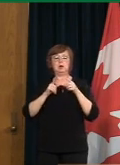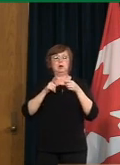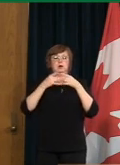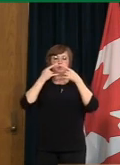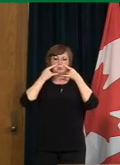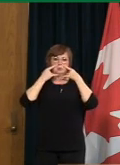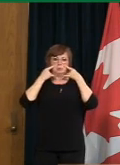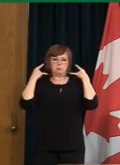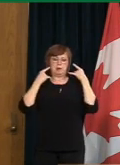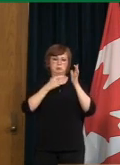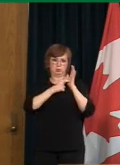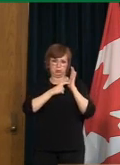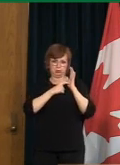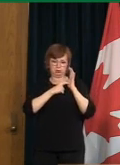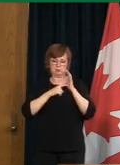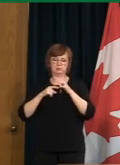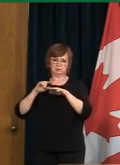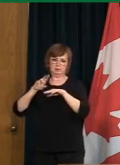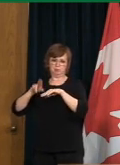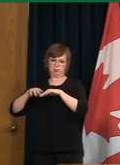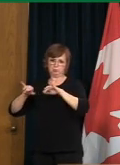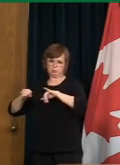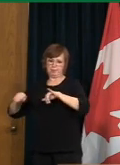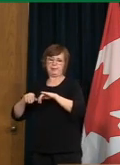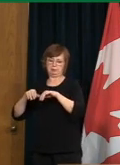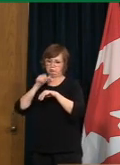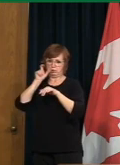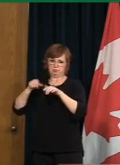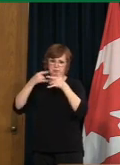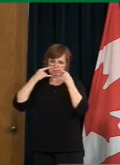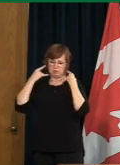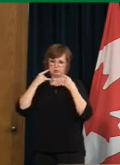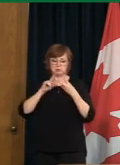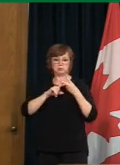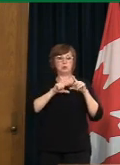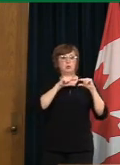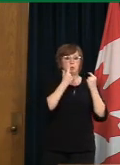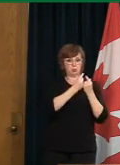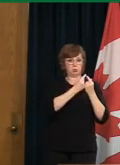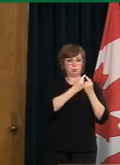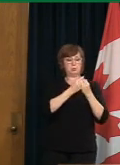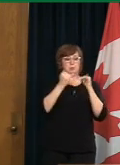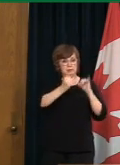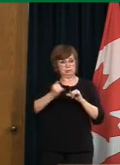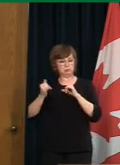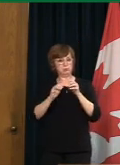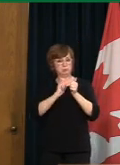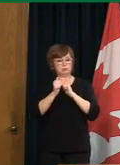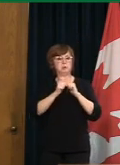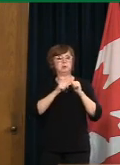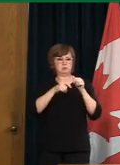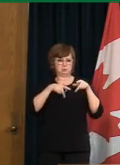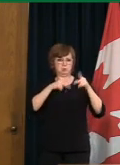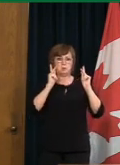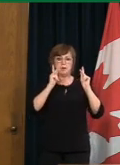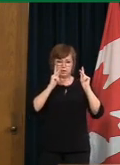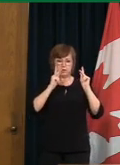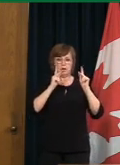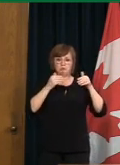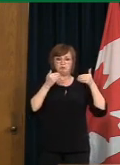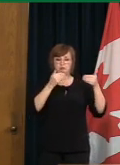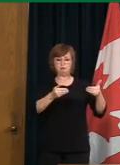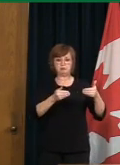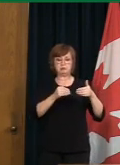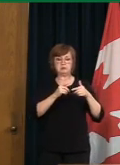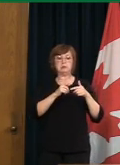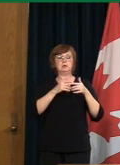Both individual and group fitness activities continue to be permitted with mask use and at least 3 meters of